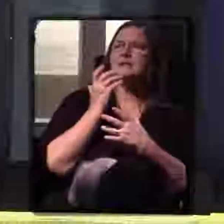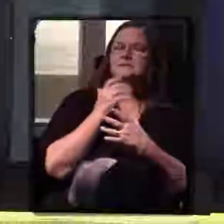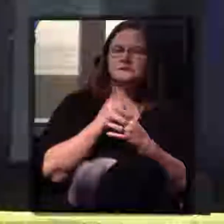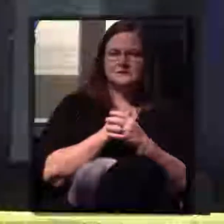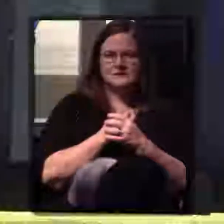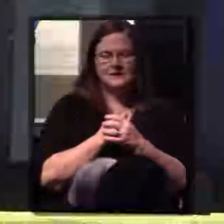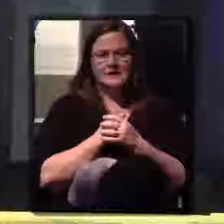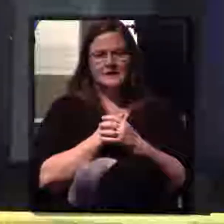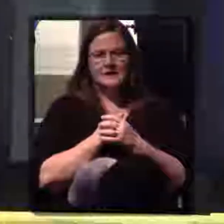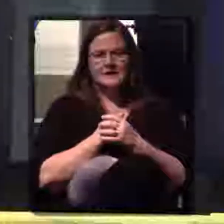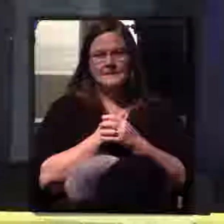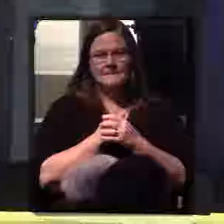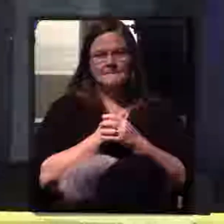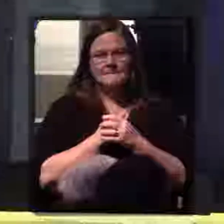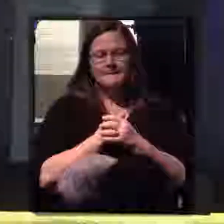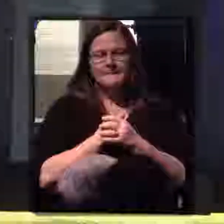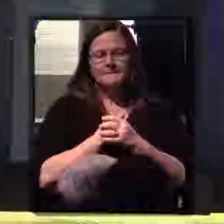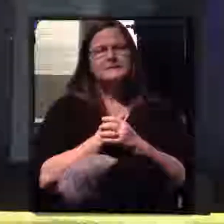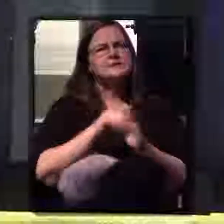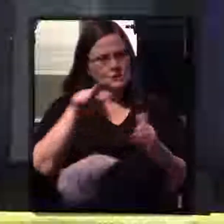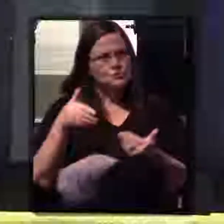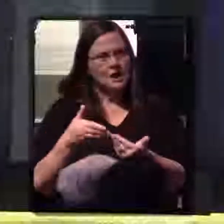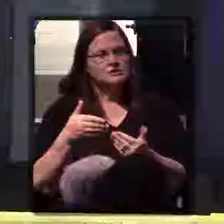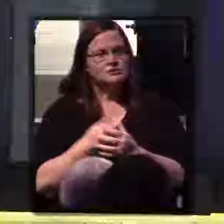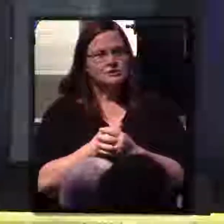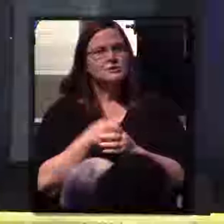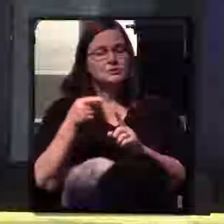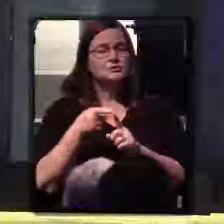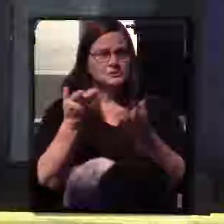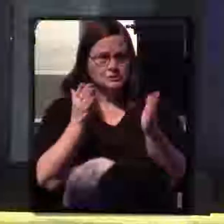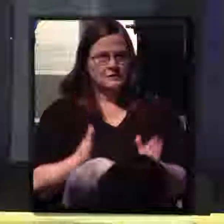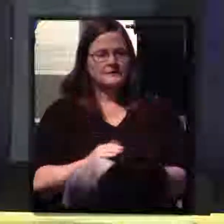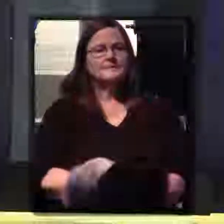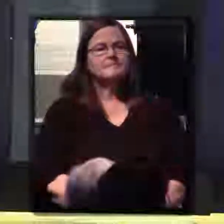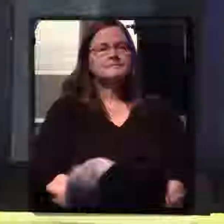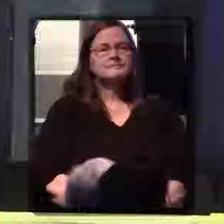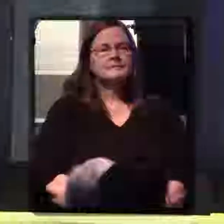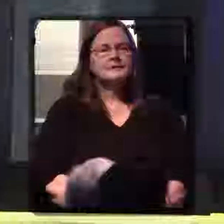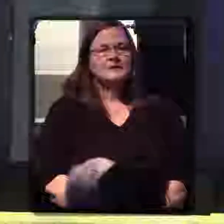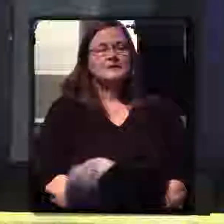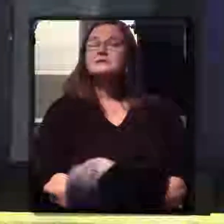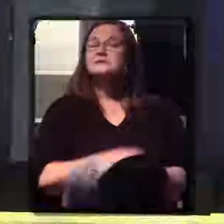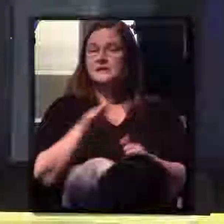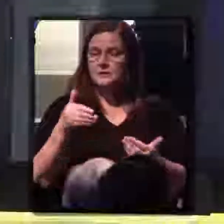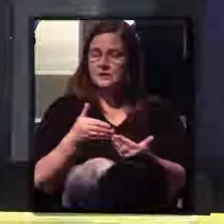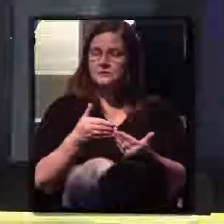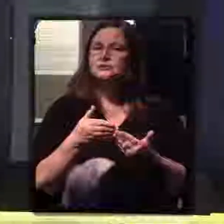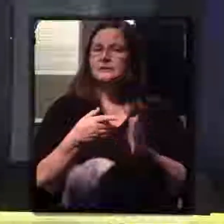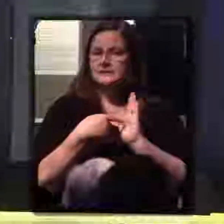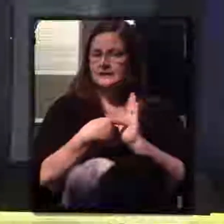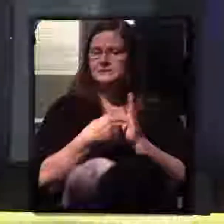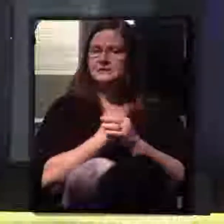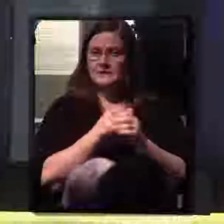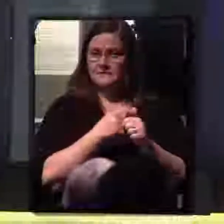hear and they are going to be amazed by. And so it's an introduction to the